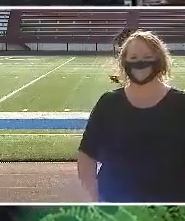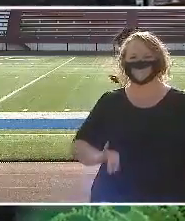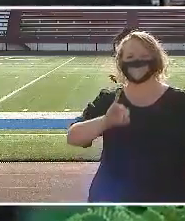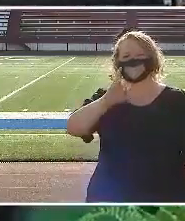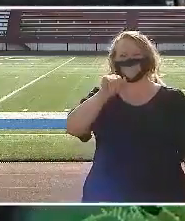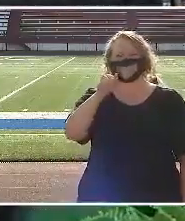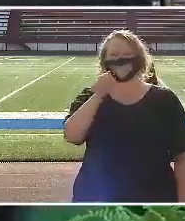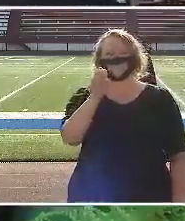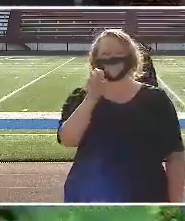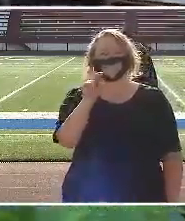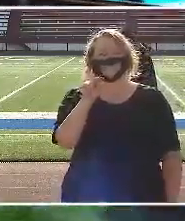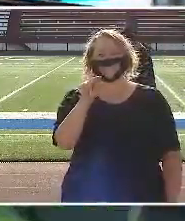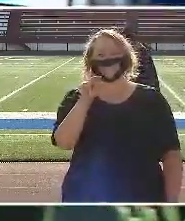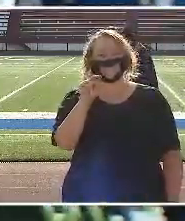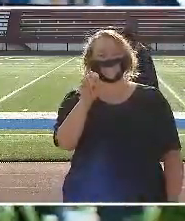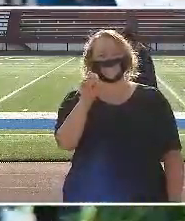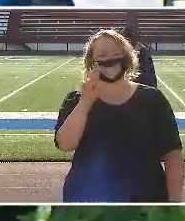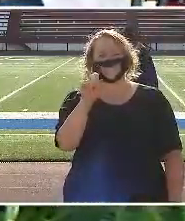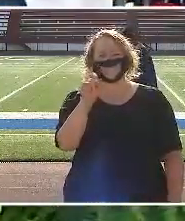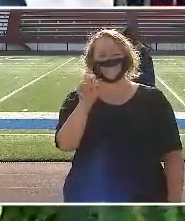Jason Sutton.